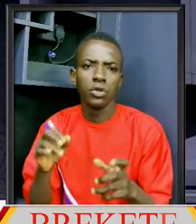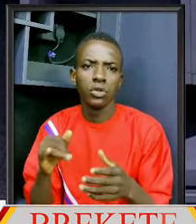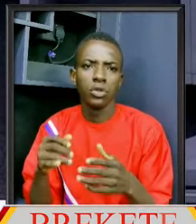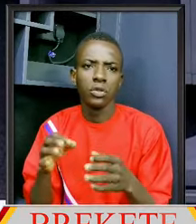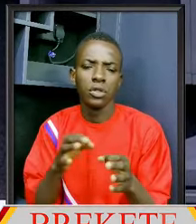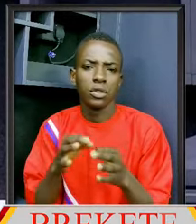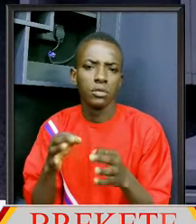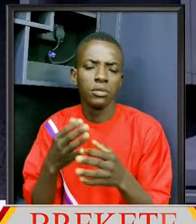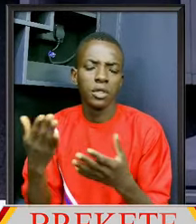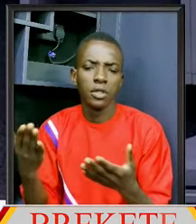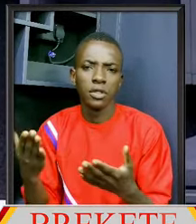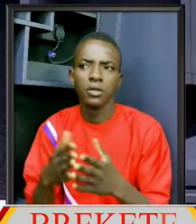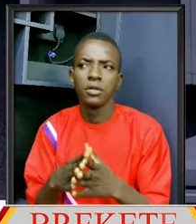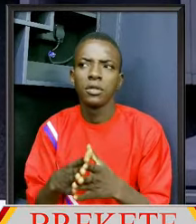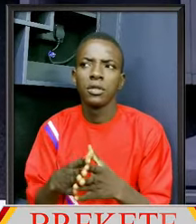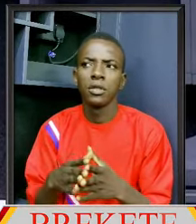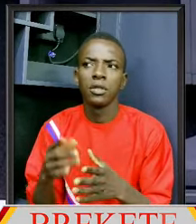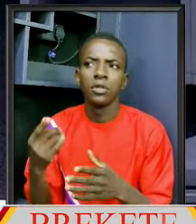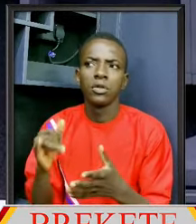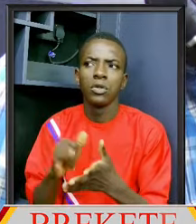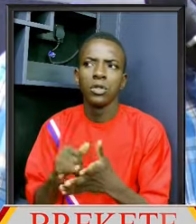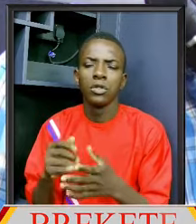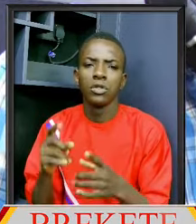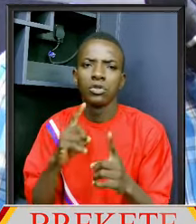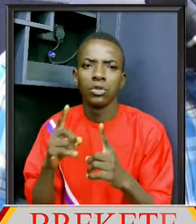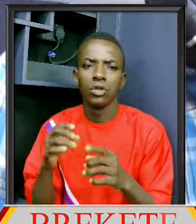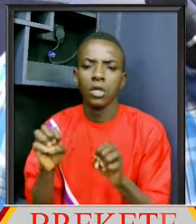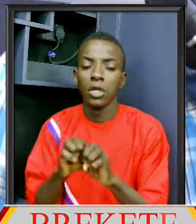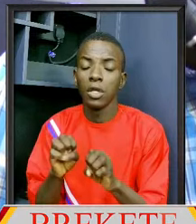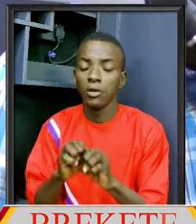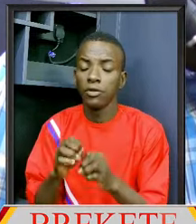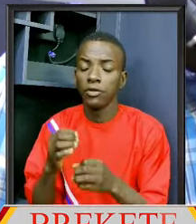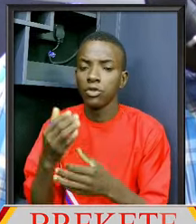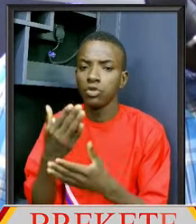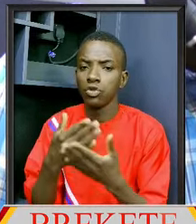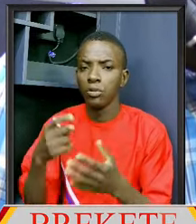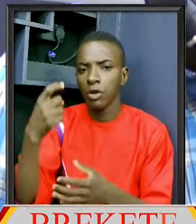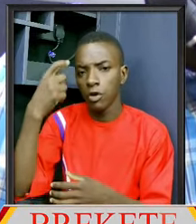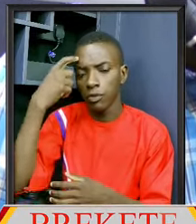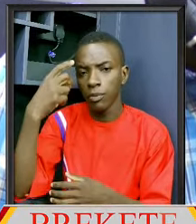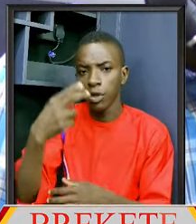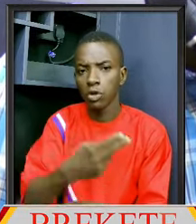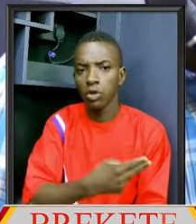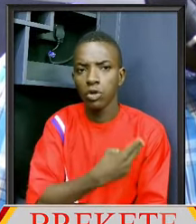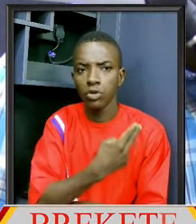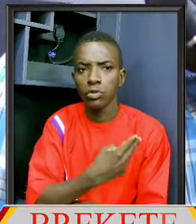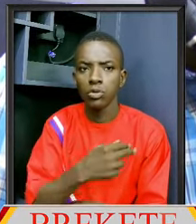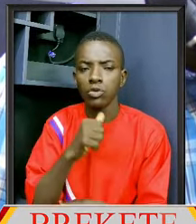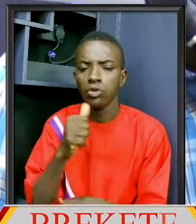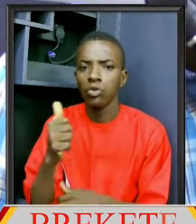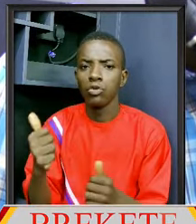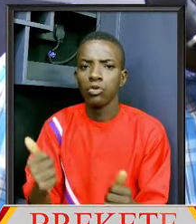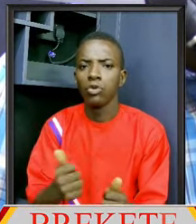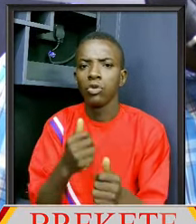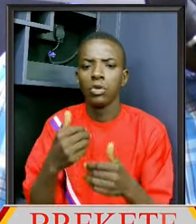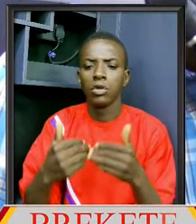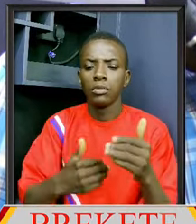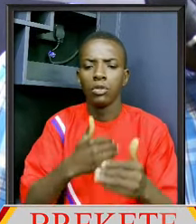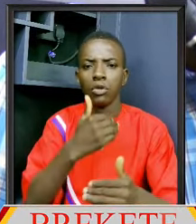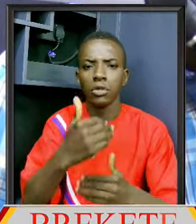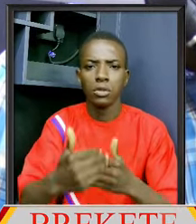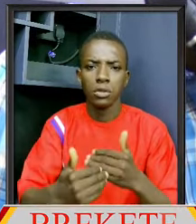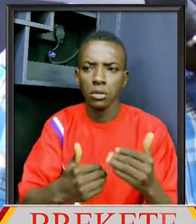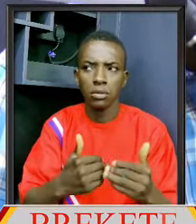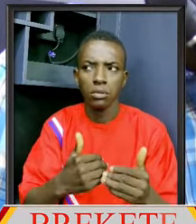Begin to explain things. Now this one where he talks, say even some government hospitals know they follow the